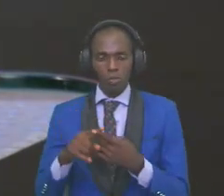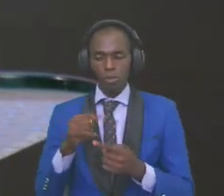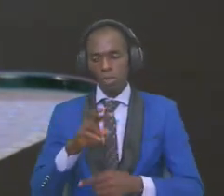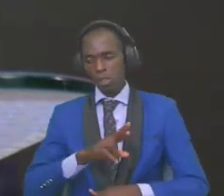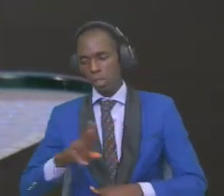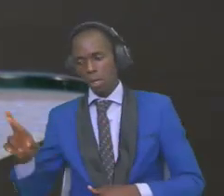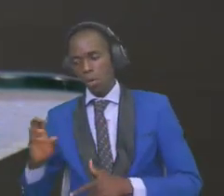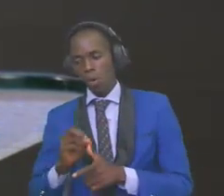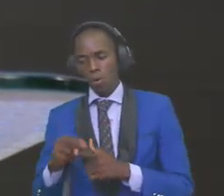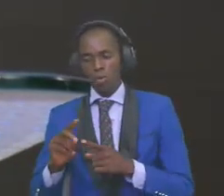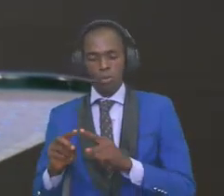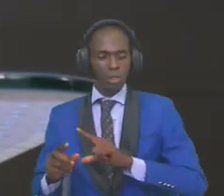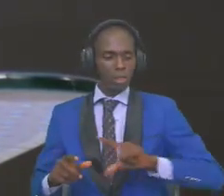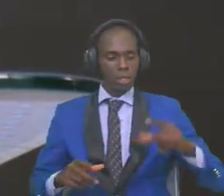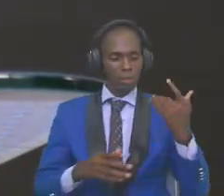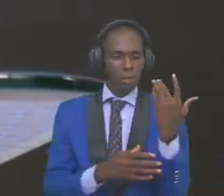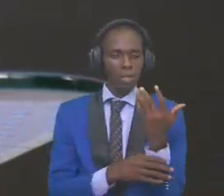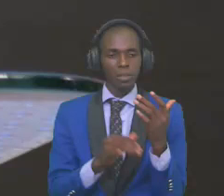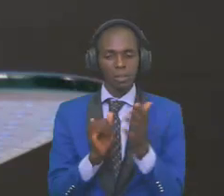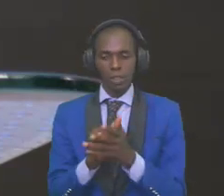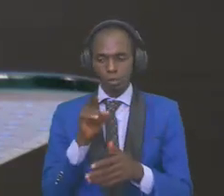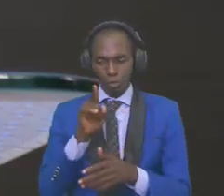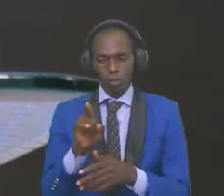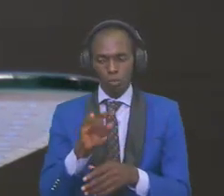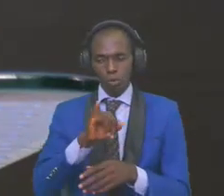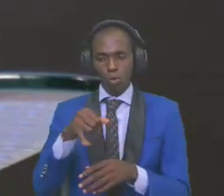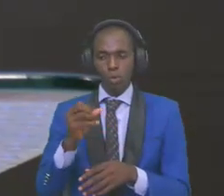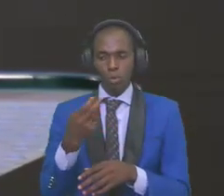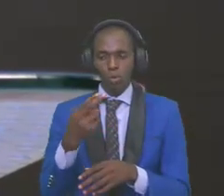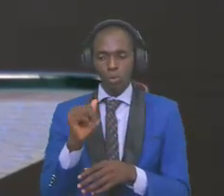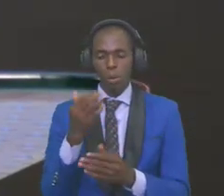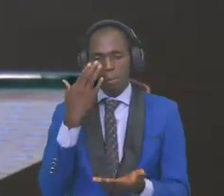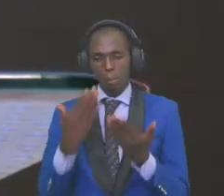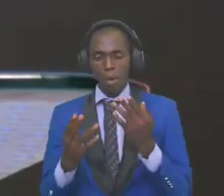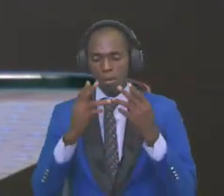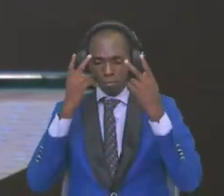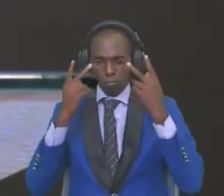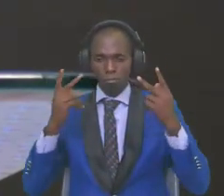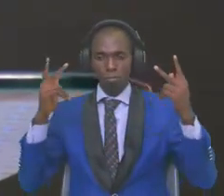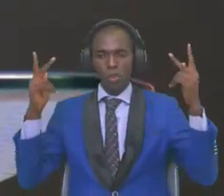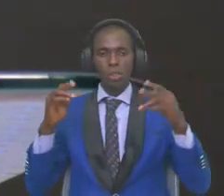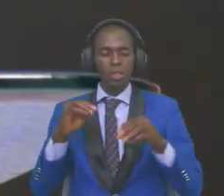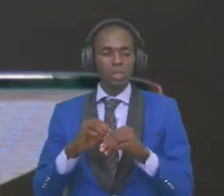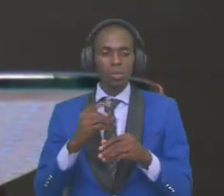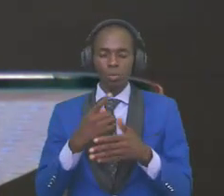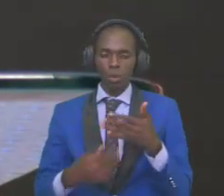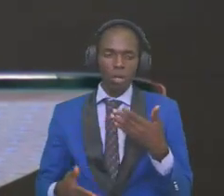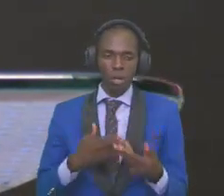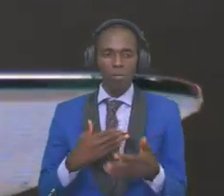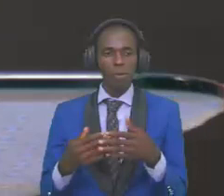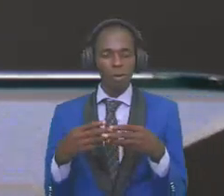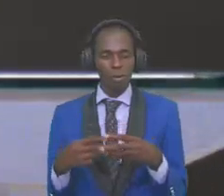the left, that thou mayest prosper whithersoever thou goest. Look at verse